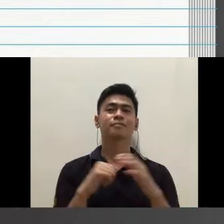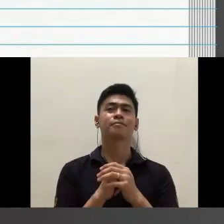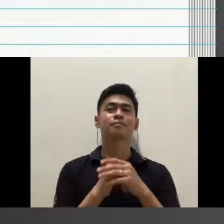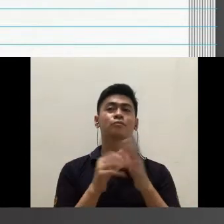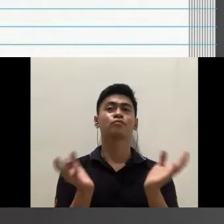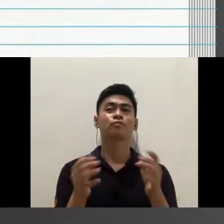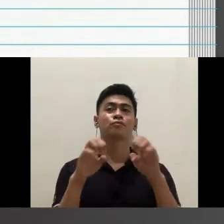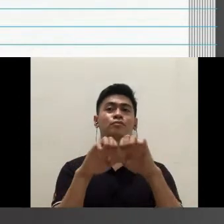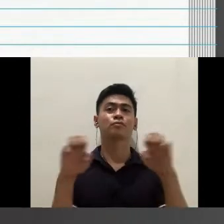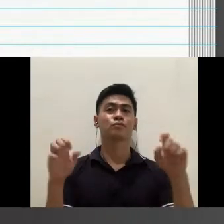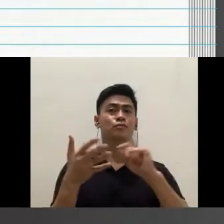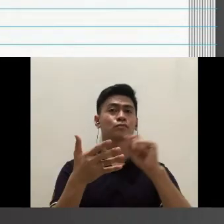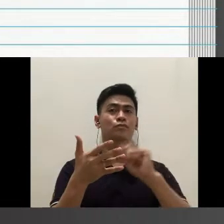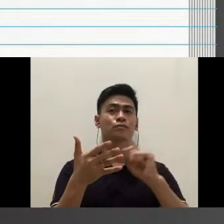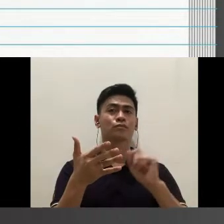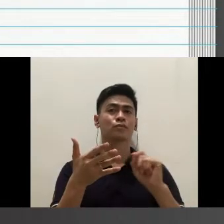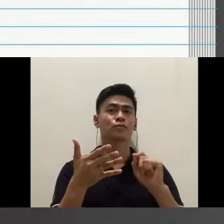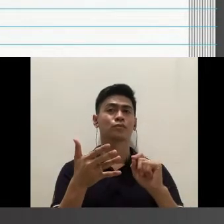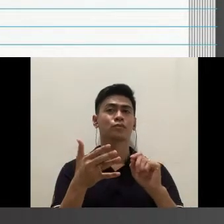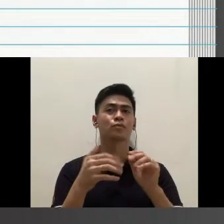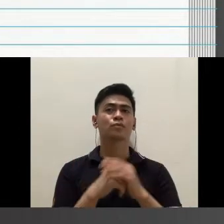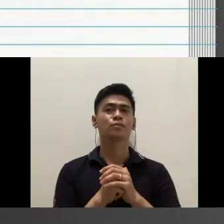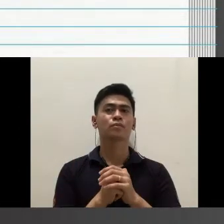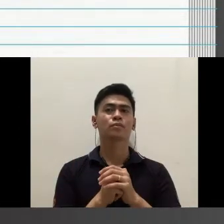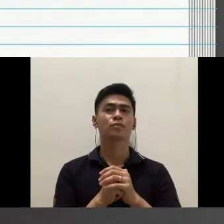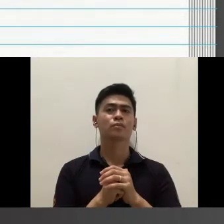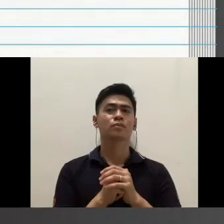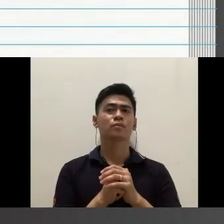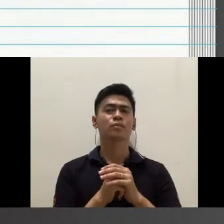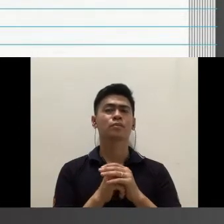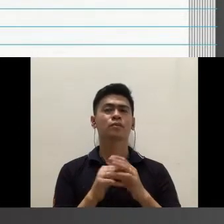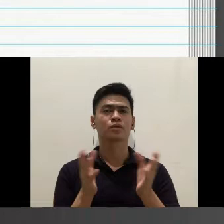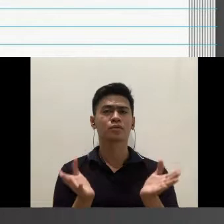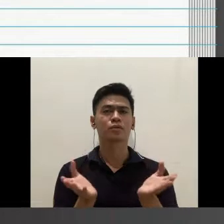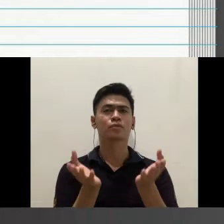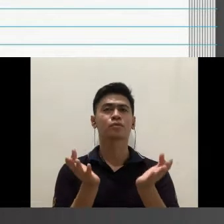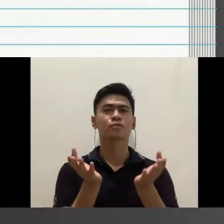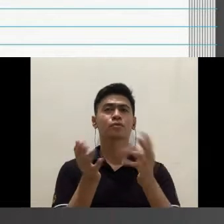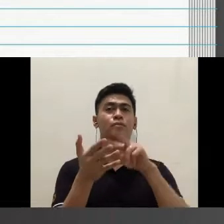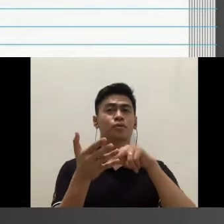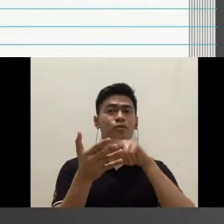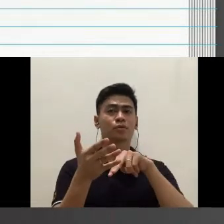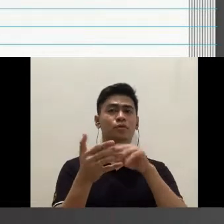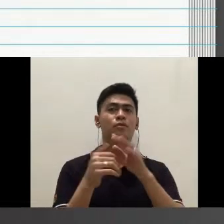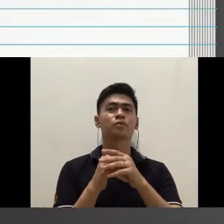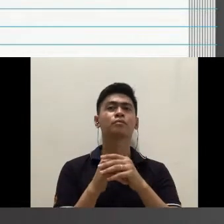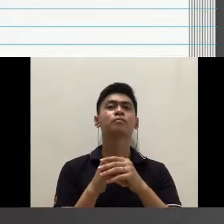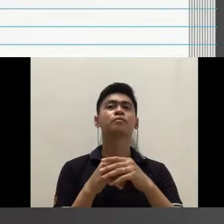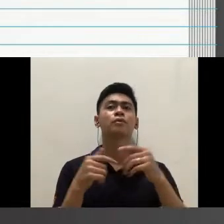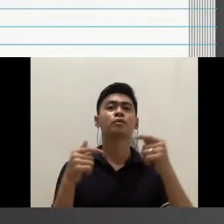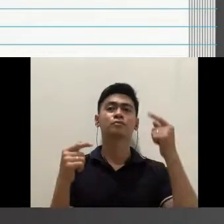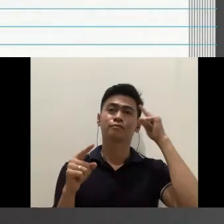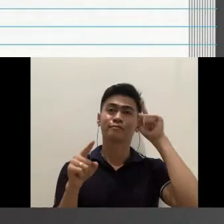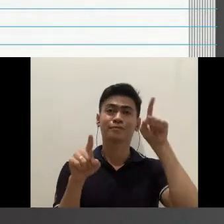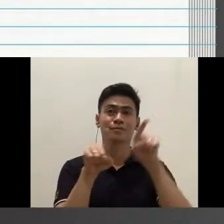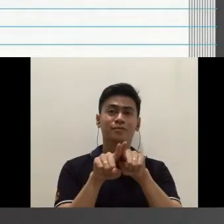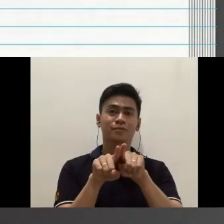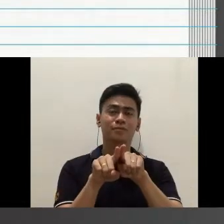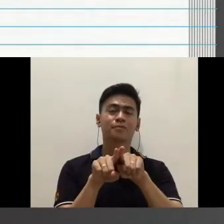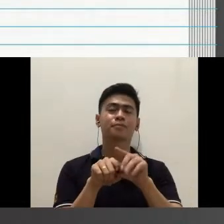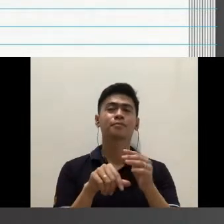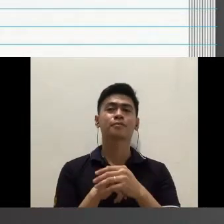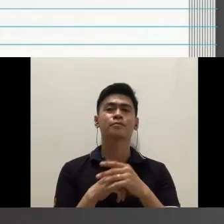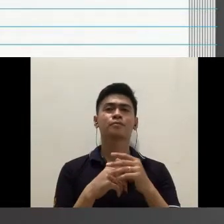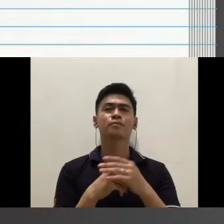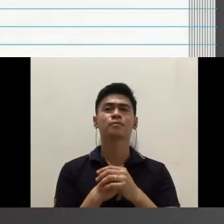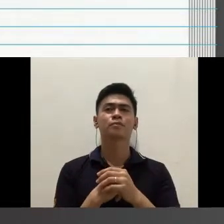essay is written to persuade the reader. The writer attempts to get the reader to agree with his point of